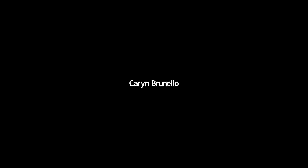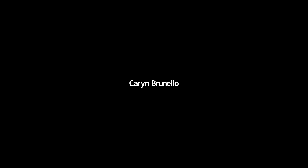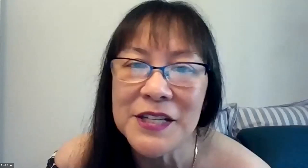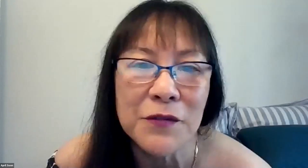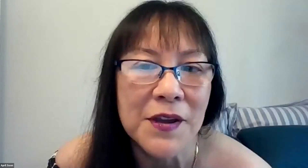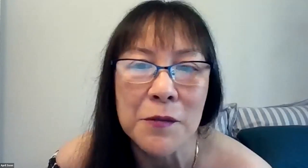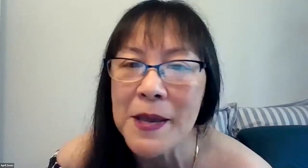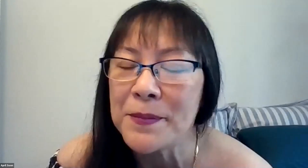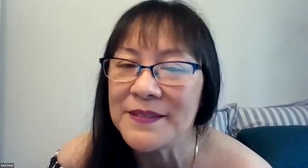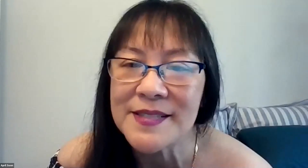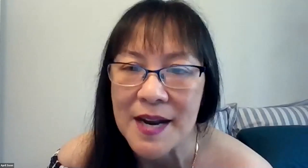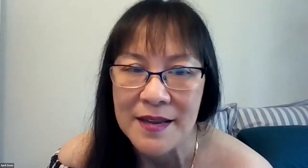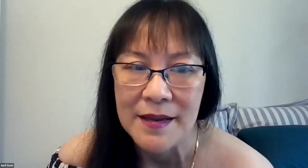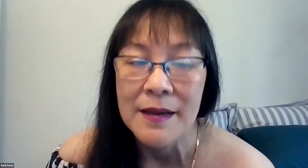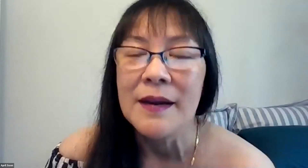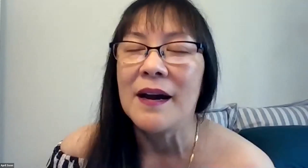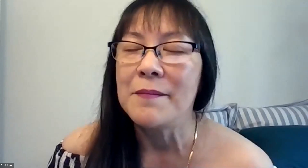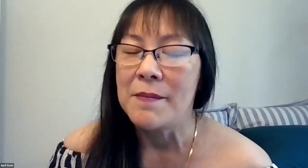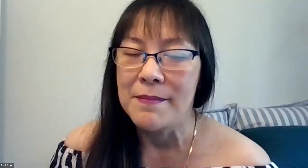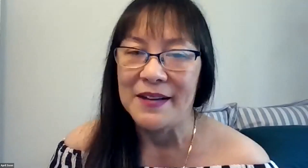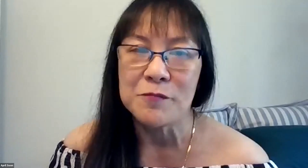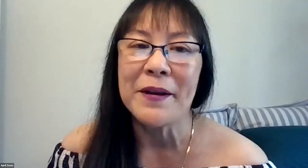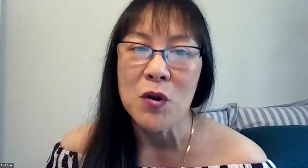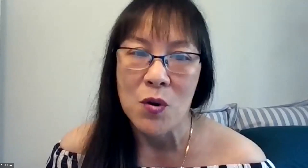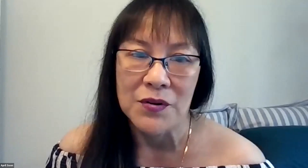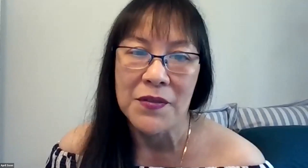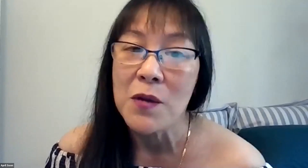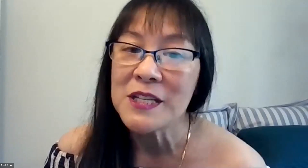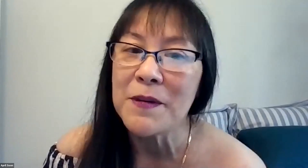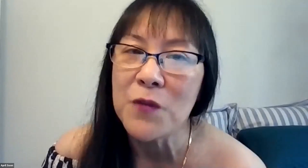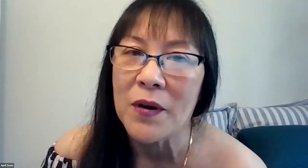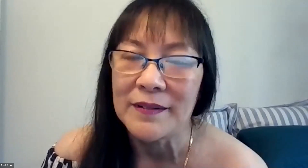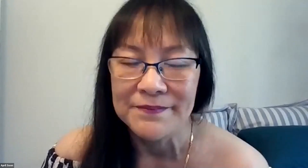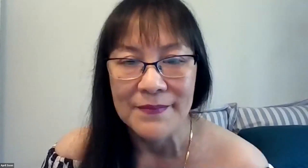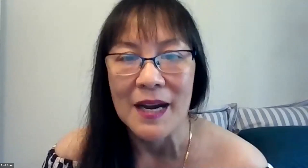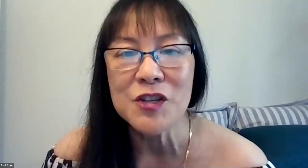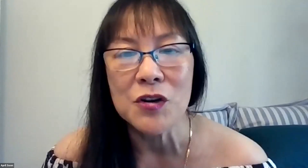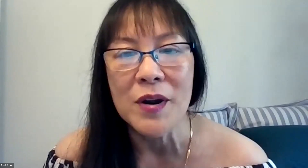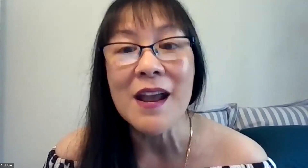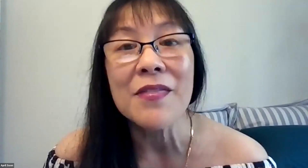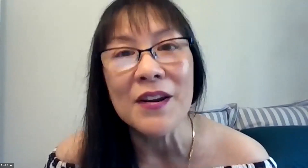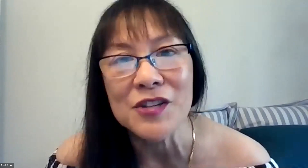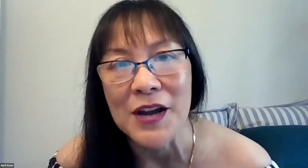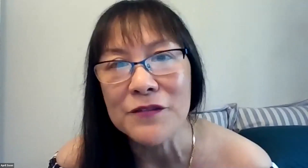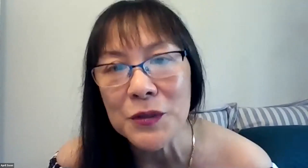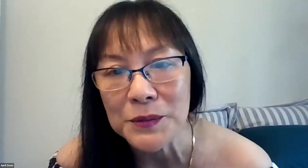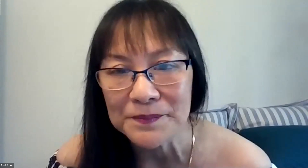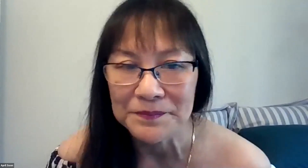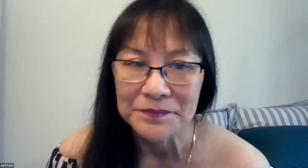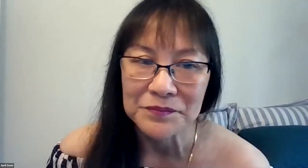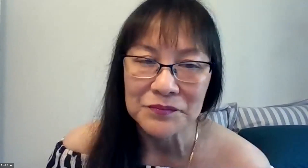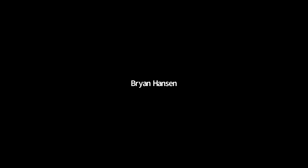really competitive with the other people in the study. I'm a much better hoarder than I was before. I started hoarding their stuff